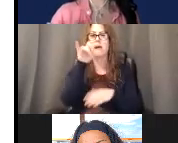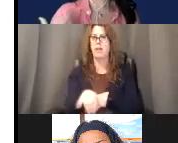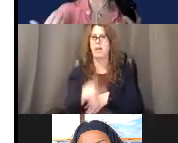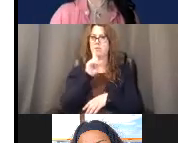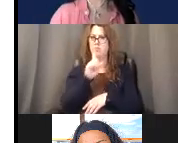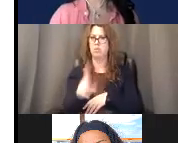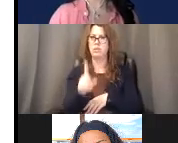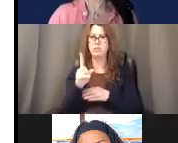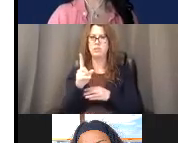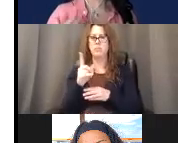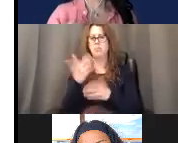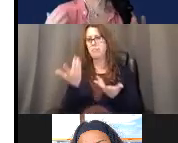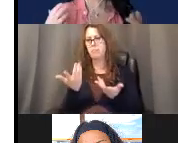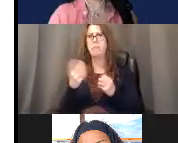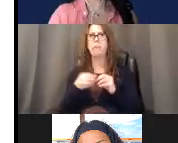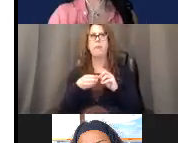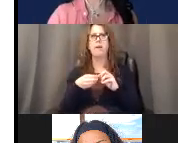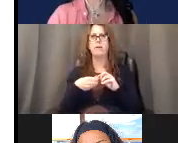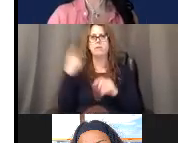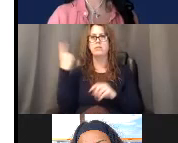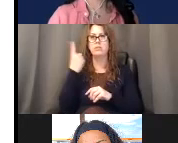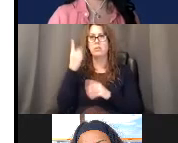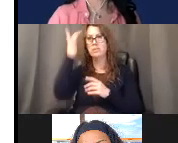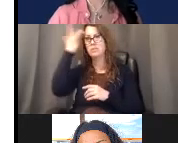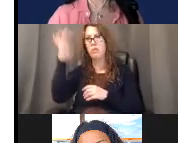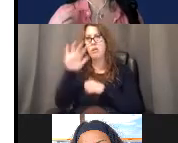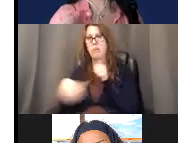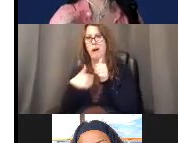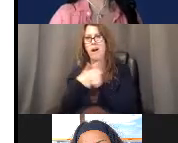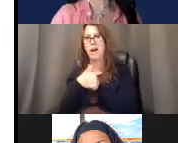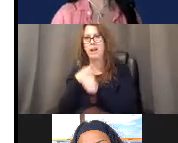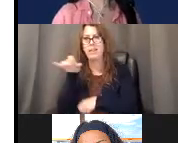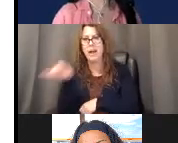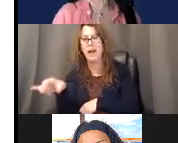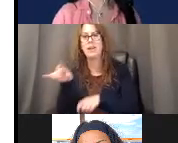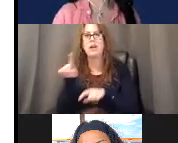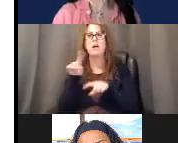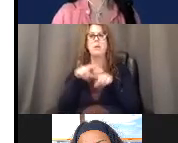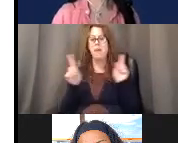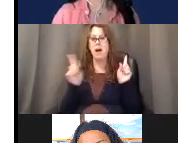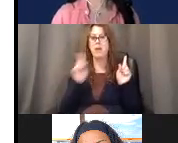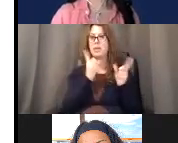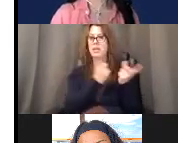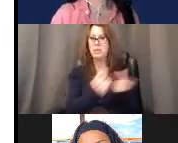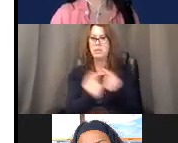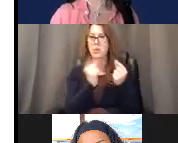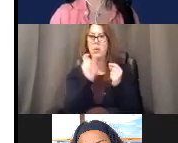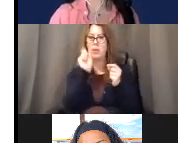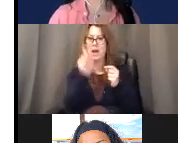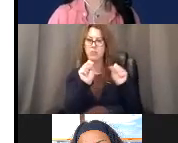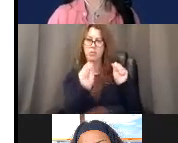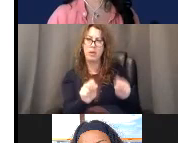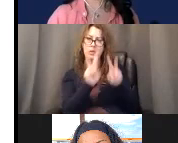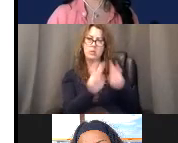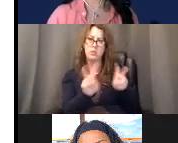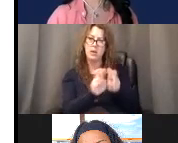been contributing to this. It's just getting to the point of seeing it so that we can begin to unpack it and change so that we can produce